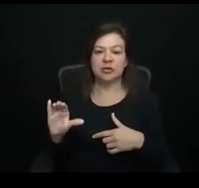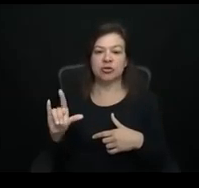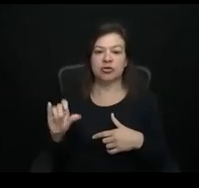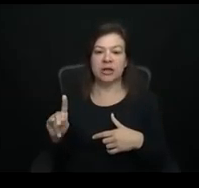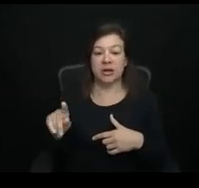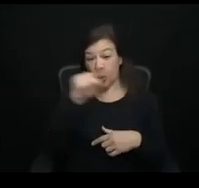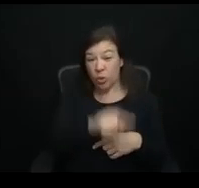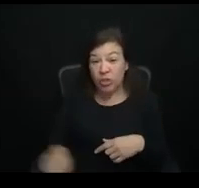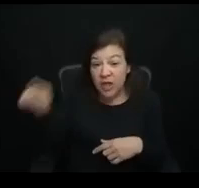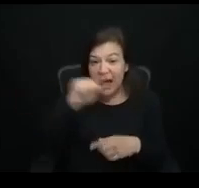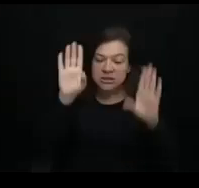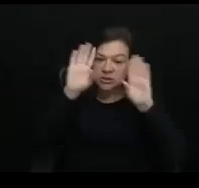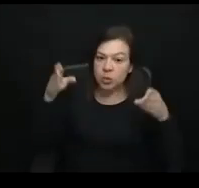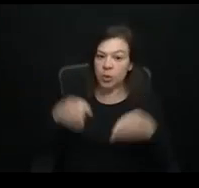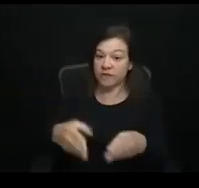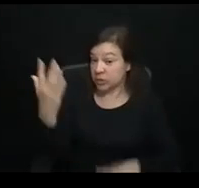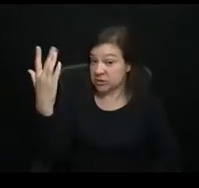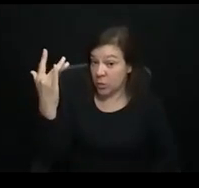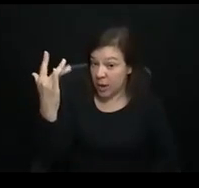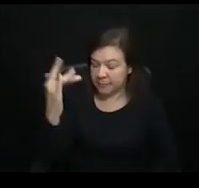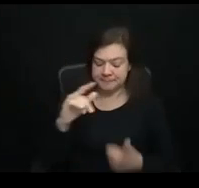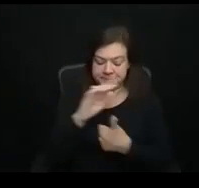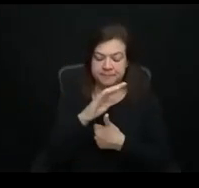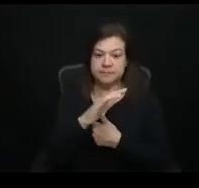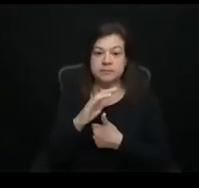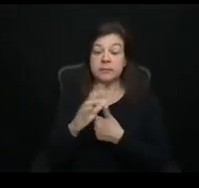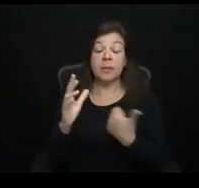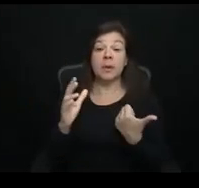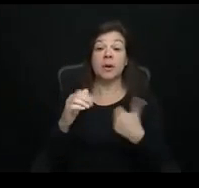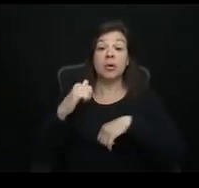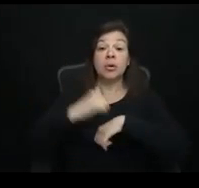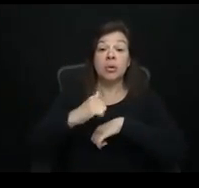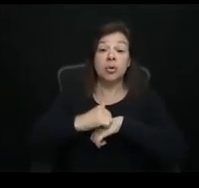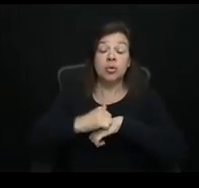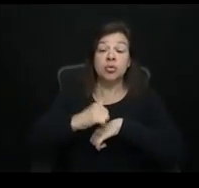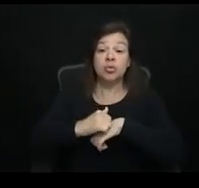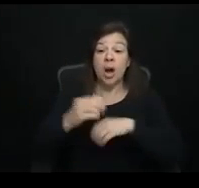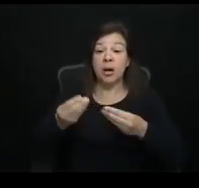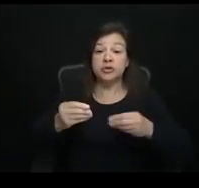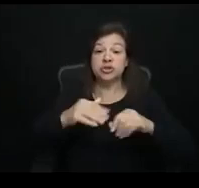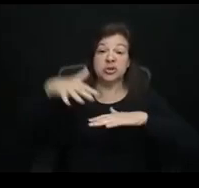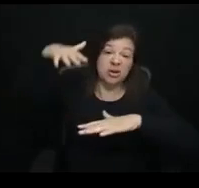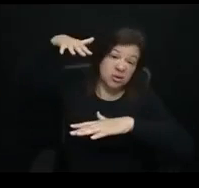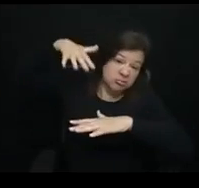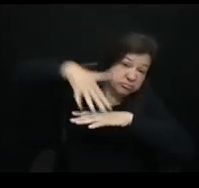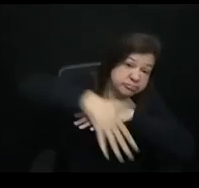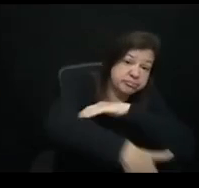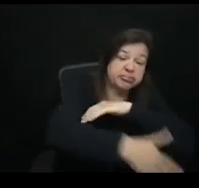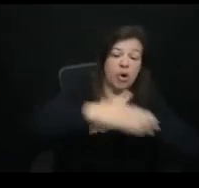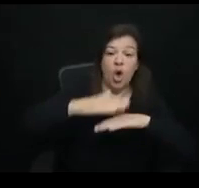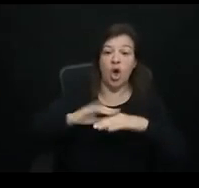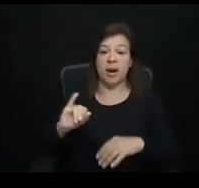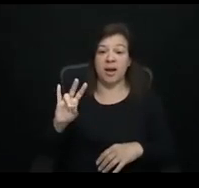be concerned about for two reasons. One is obvious, any debris slides, debris flows onto the highway. And number